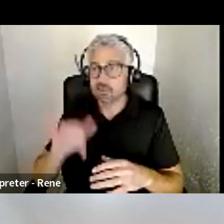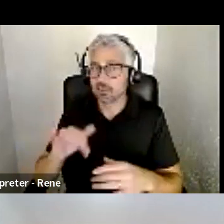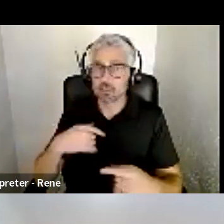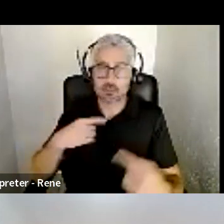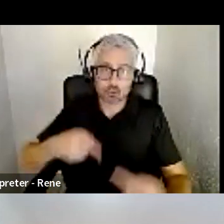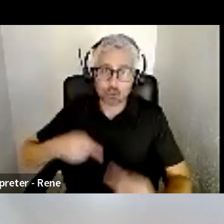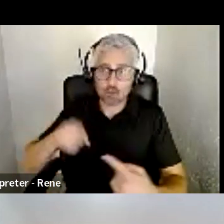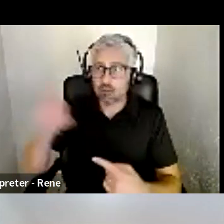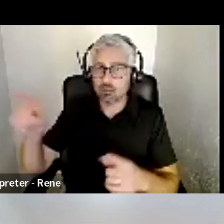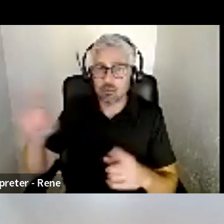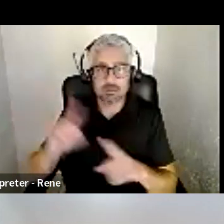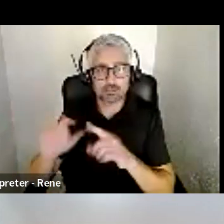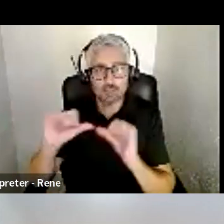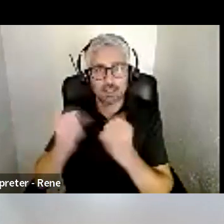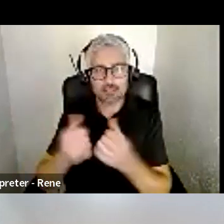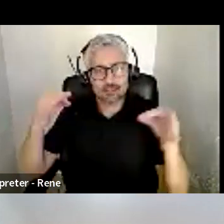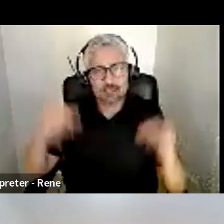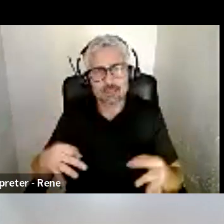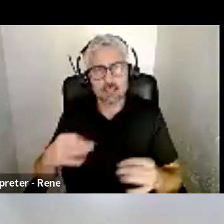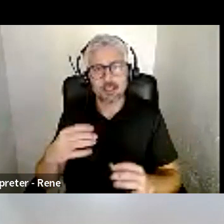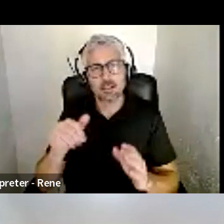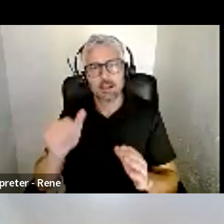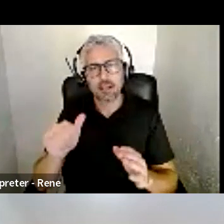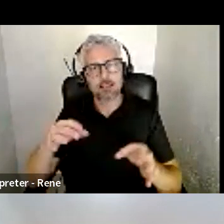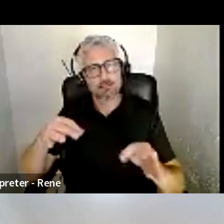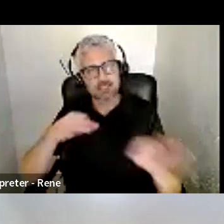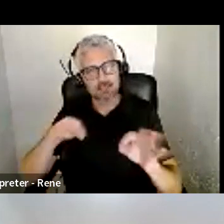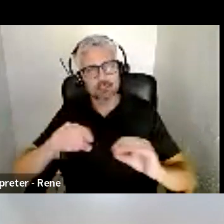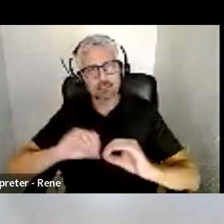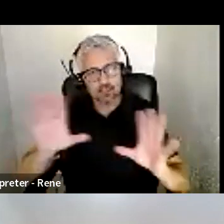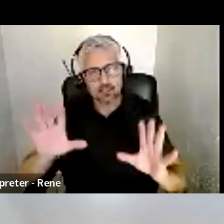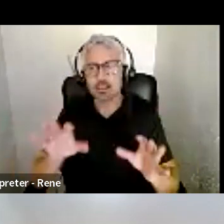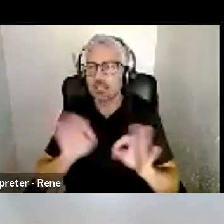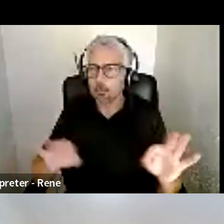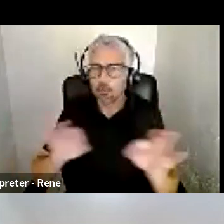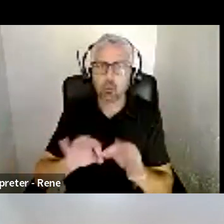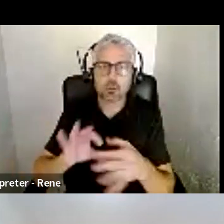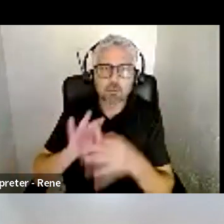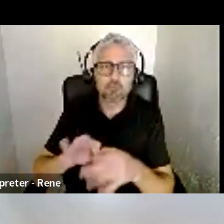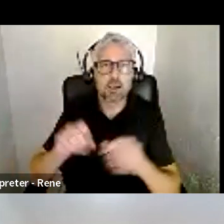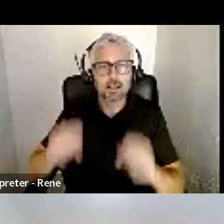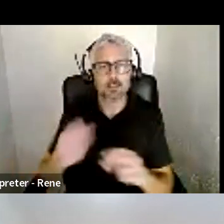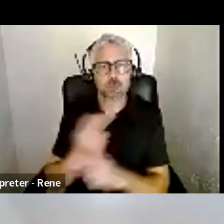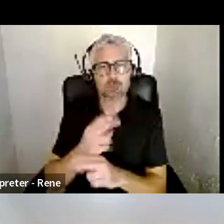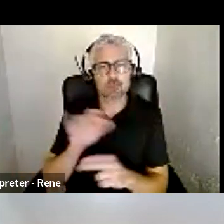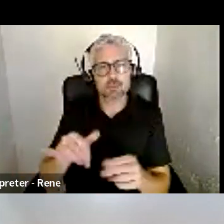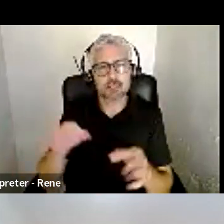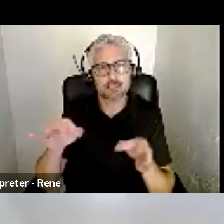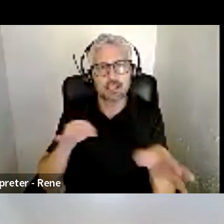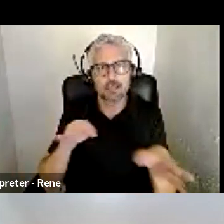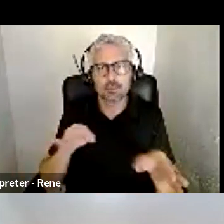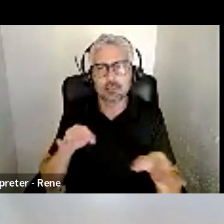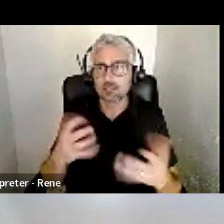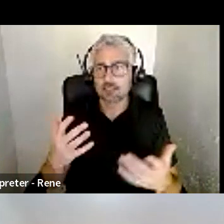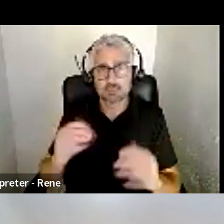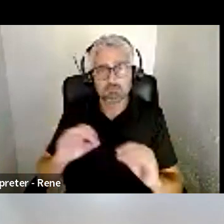of agencies to find a definition that is relevant, viable, that makes